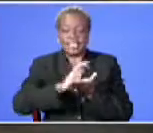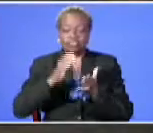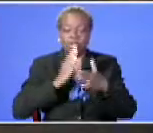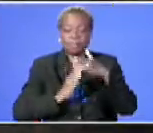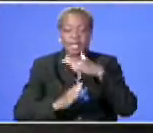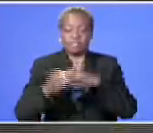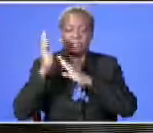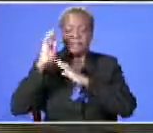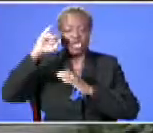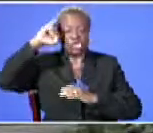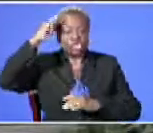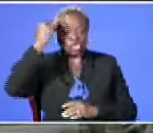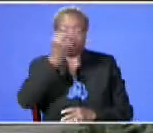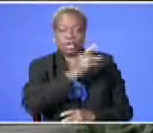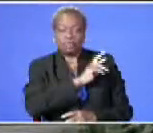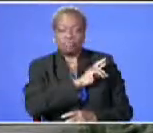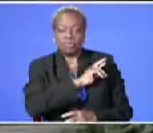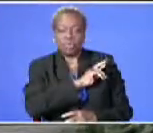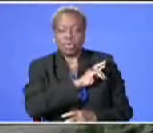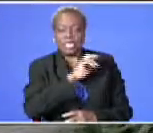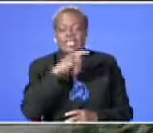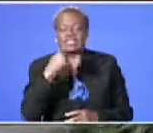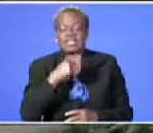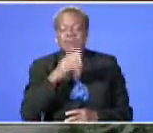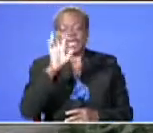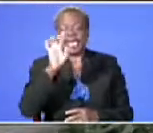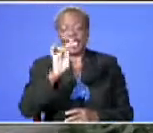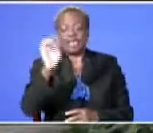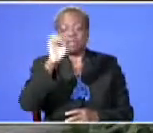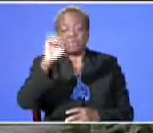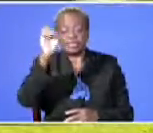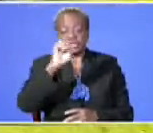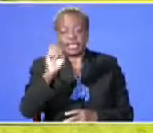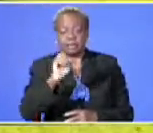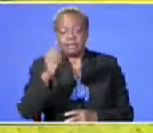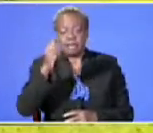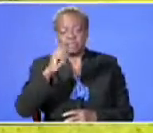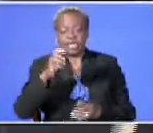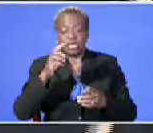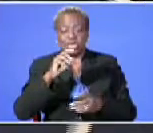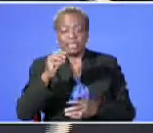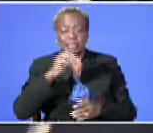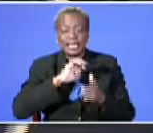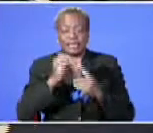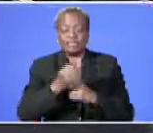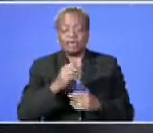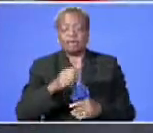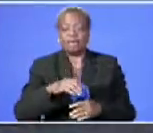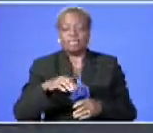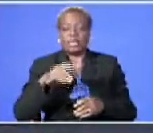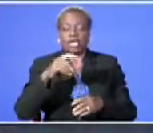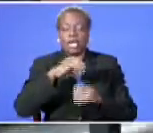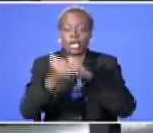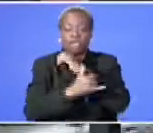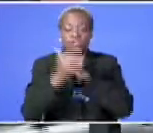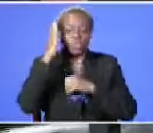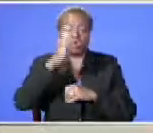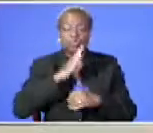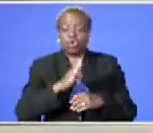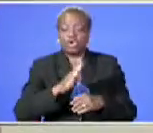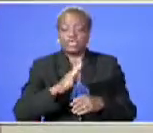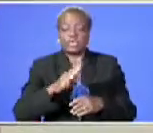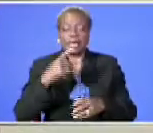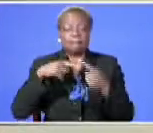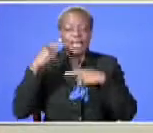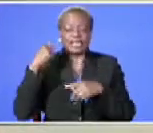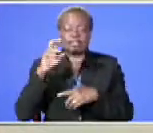local economy will contract by more than 8% due to the global pandemic, with a full recovery not expected until 2022. In